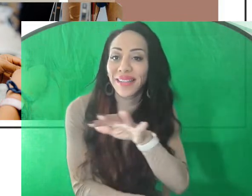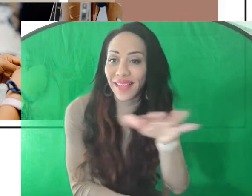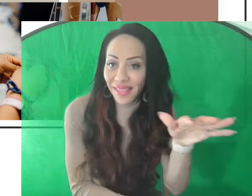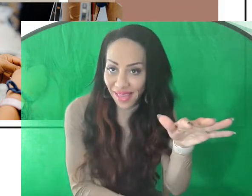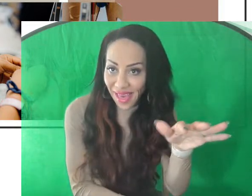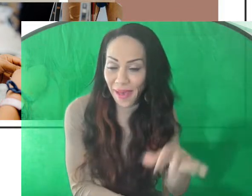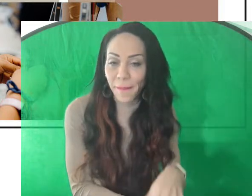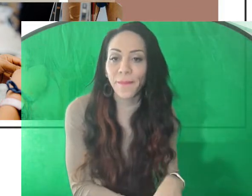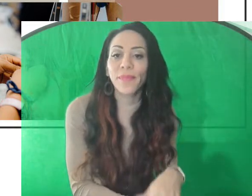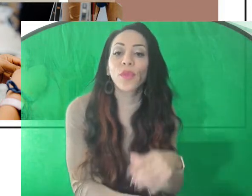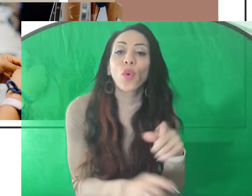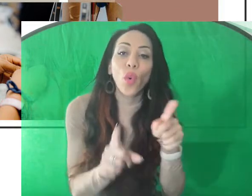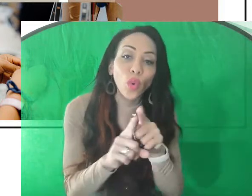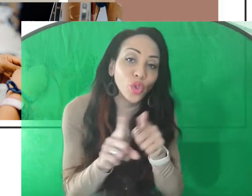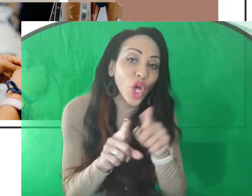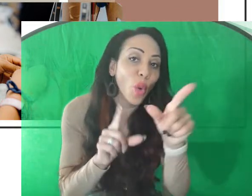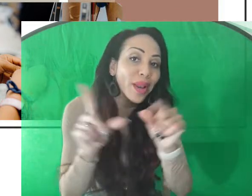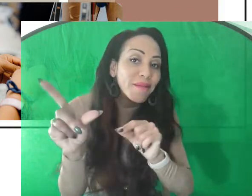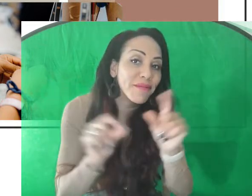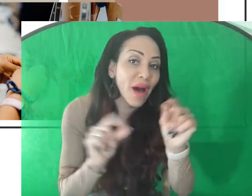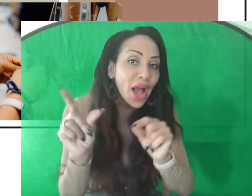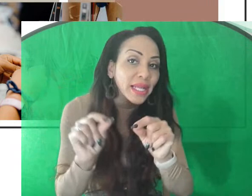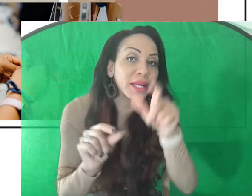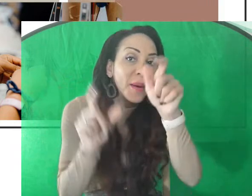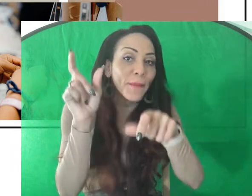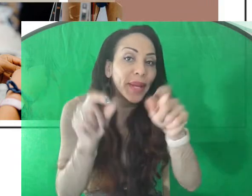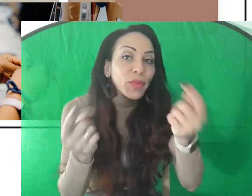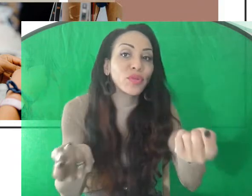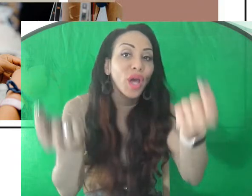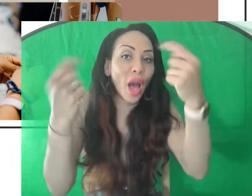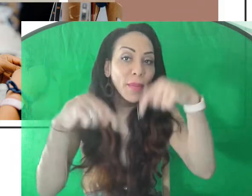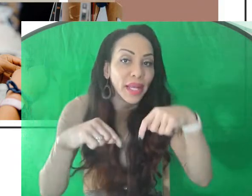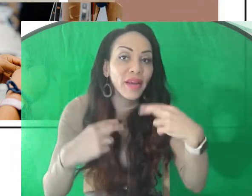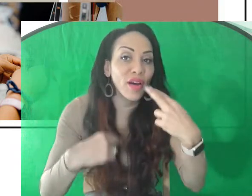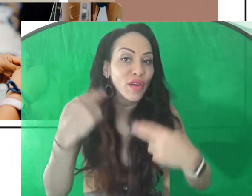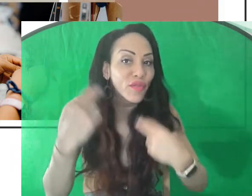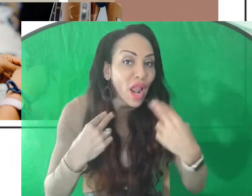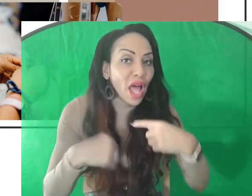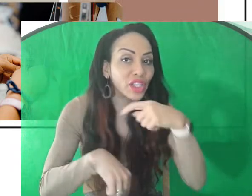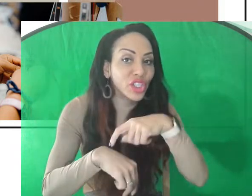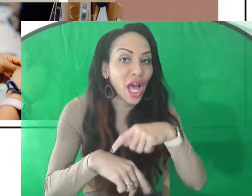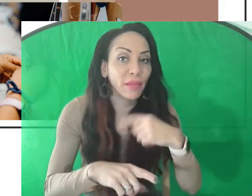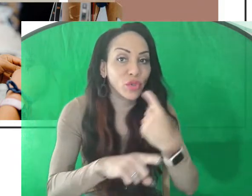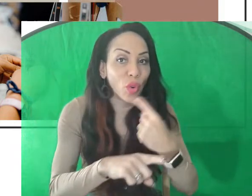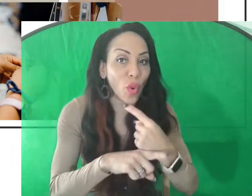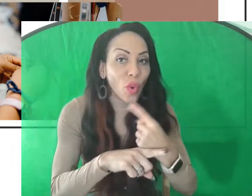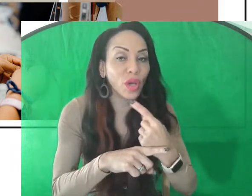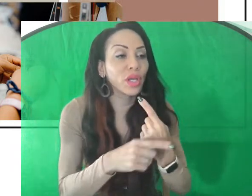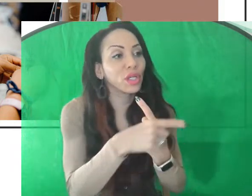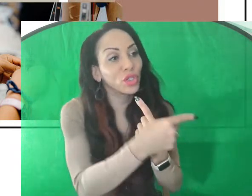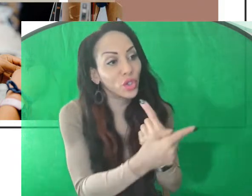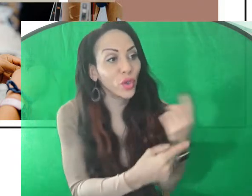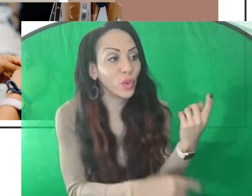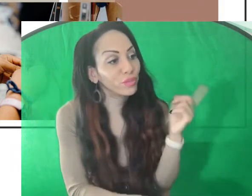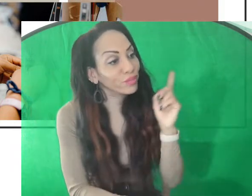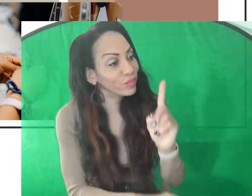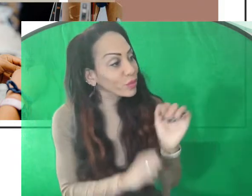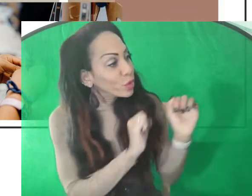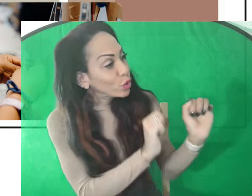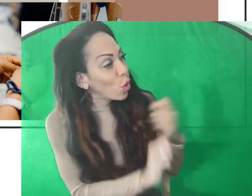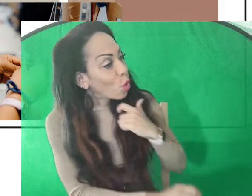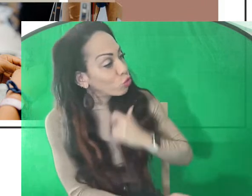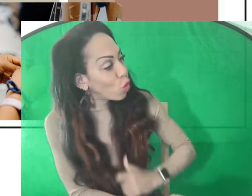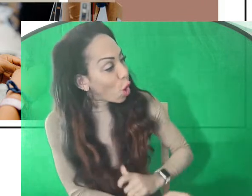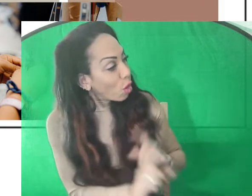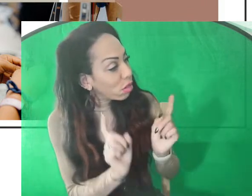like a 20-minute lunchtime talk to kind of talk about how they got to where they are, which is often like that, and is kind of going, there is not just one